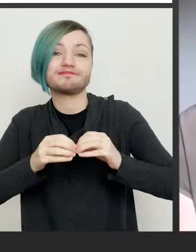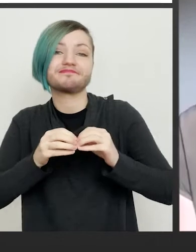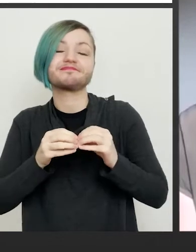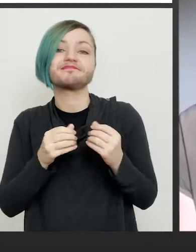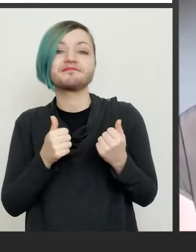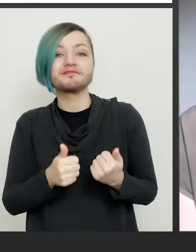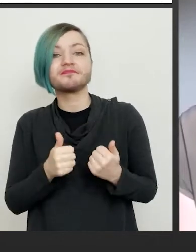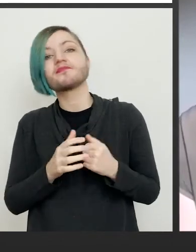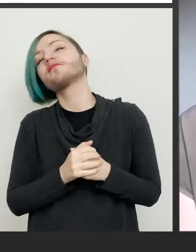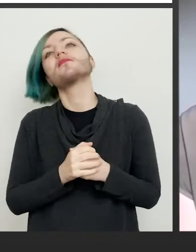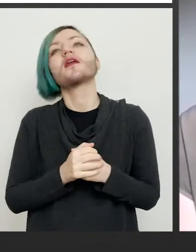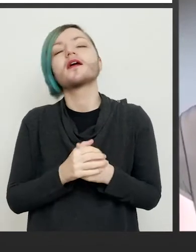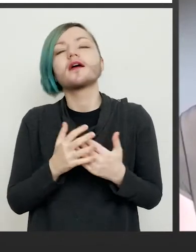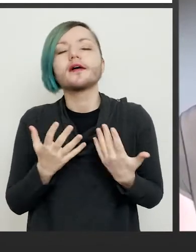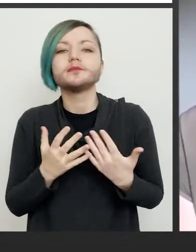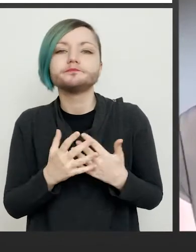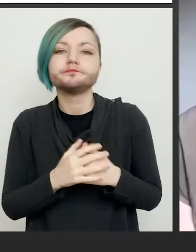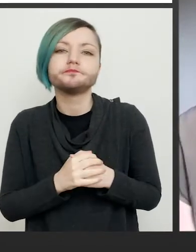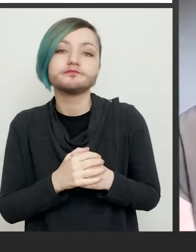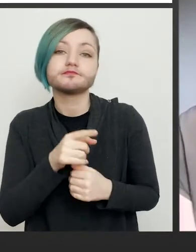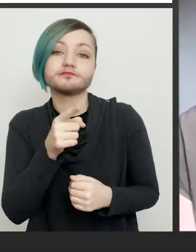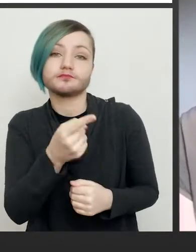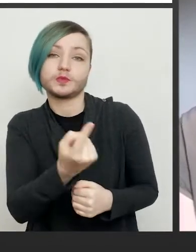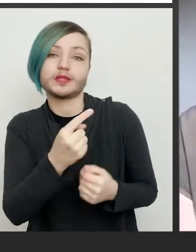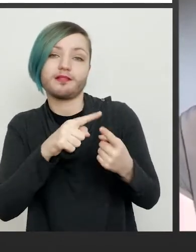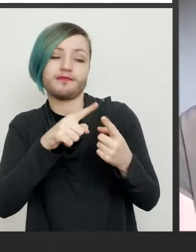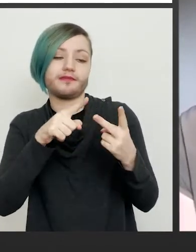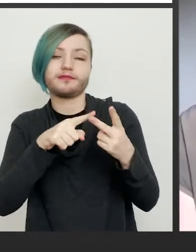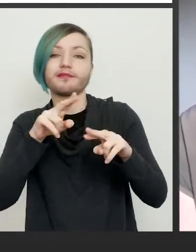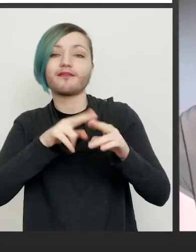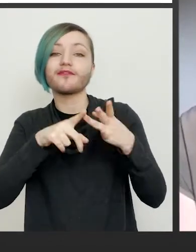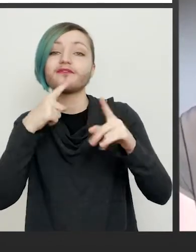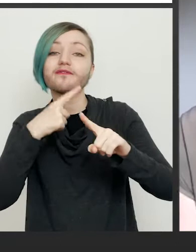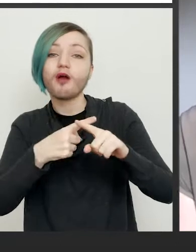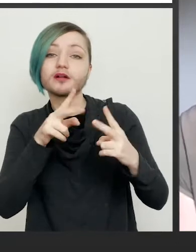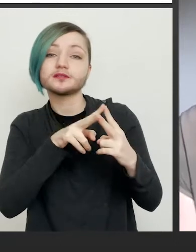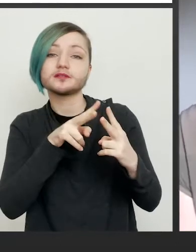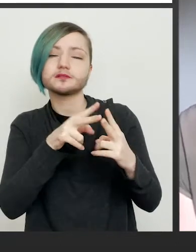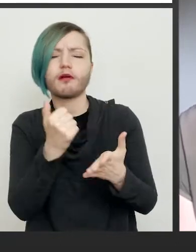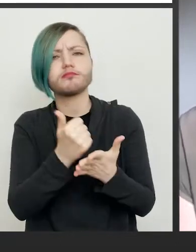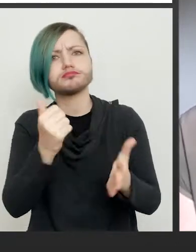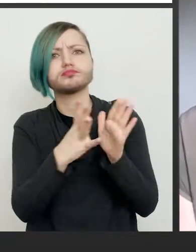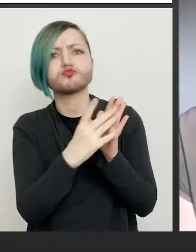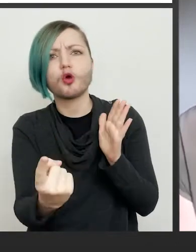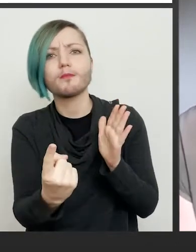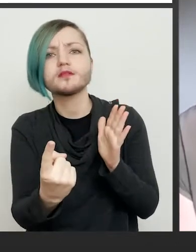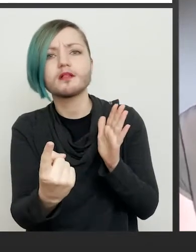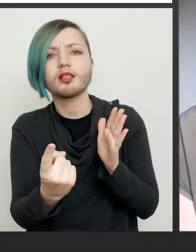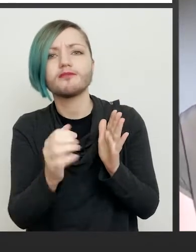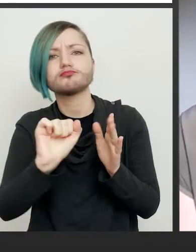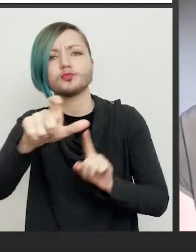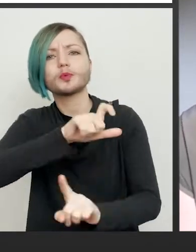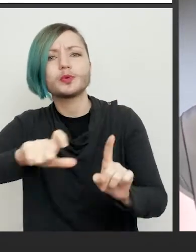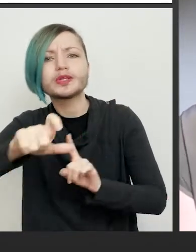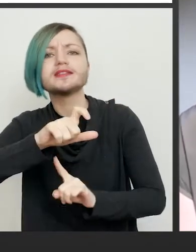Um, I guess that you and Fox are such brilliant role models for the community, and